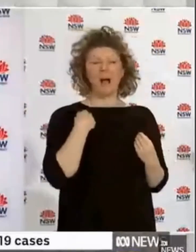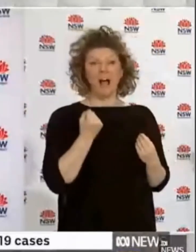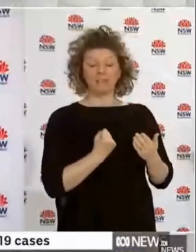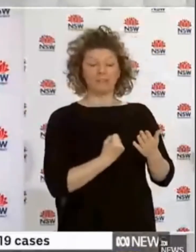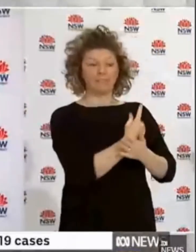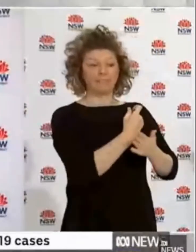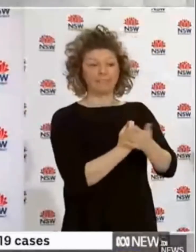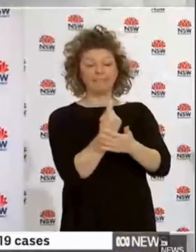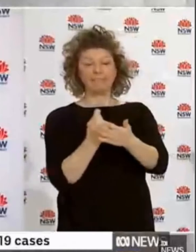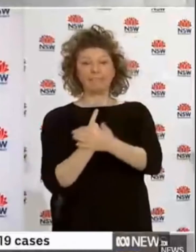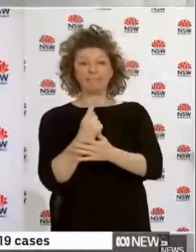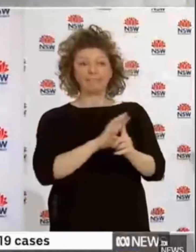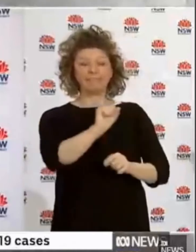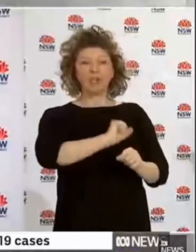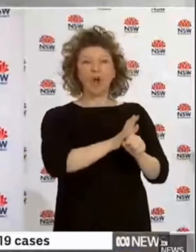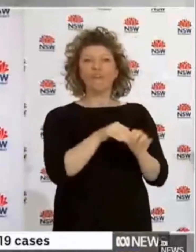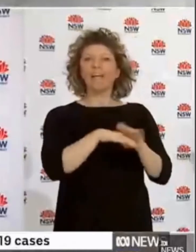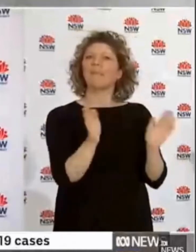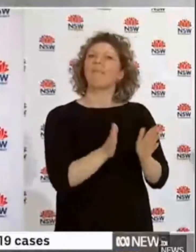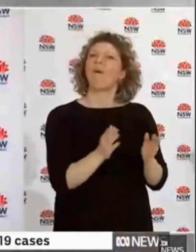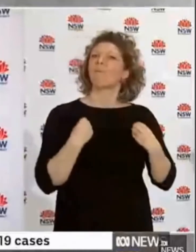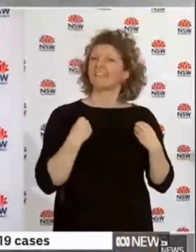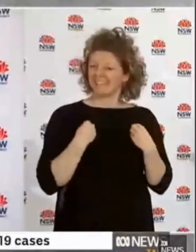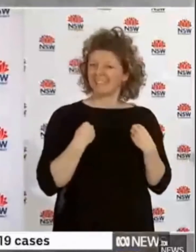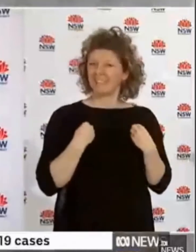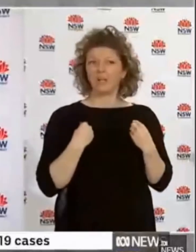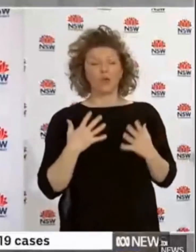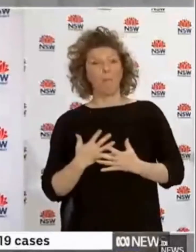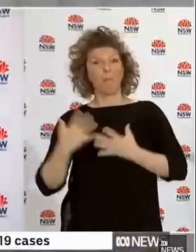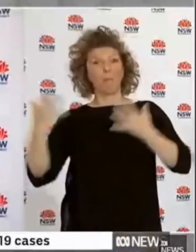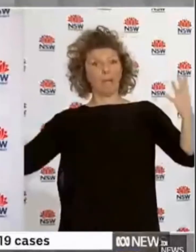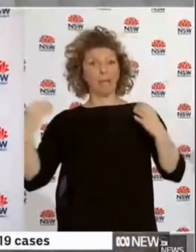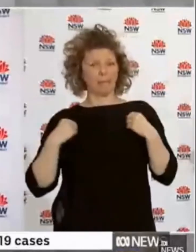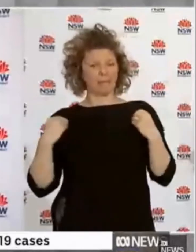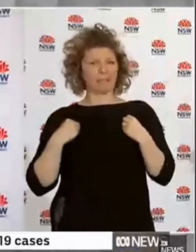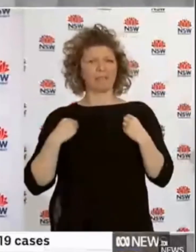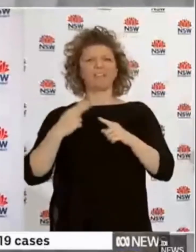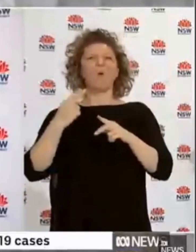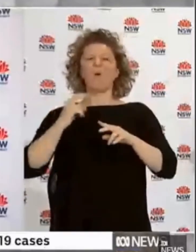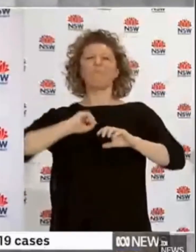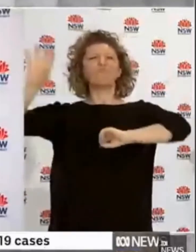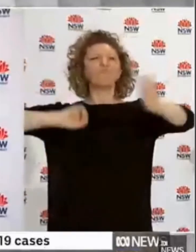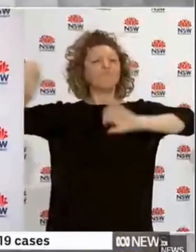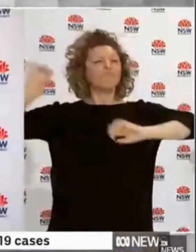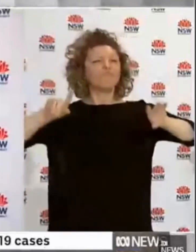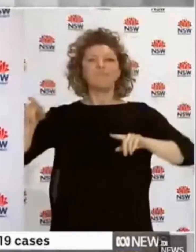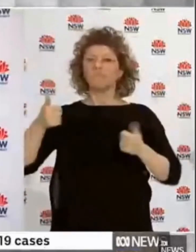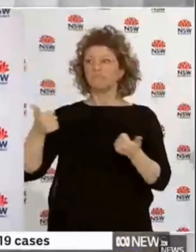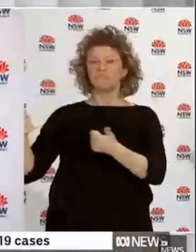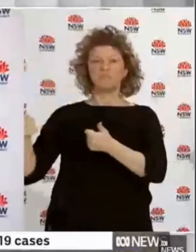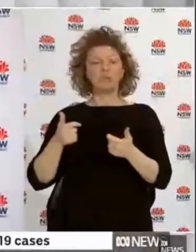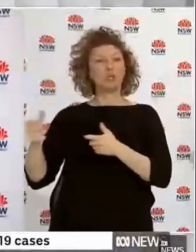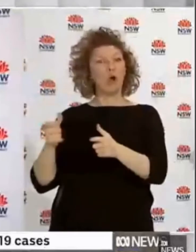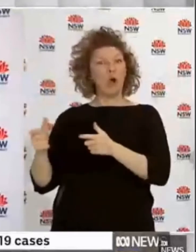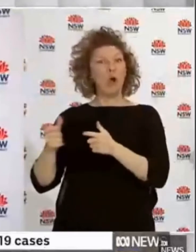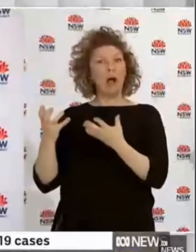those smaller businesses. It's an interesting fact that some of the bigger distribution centres, for example, are actually managing, even if they do happen to